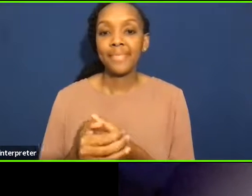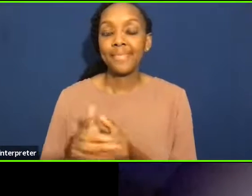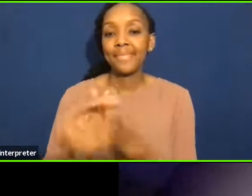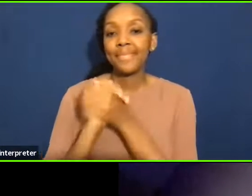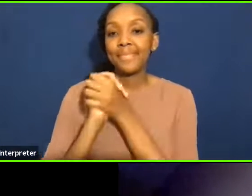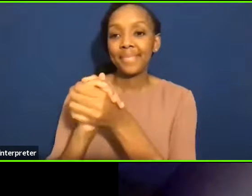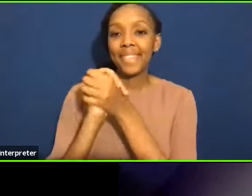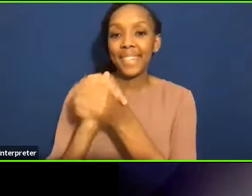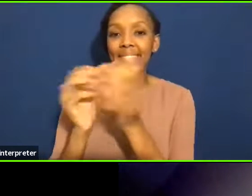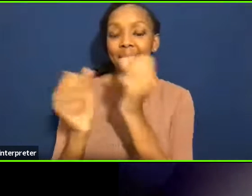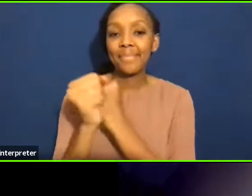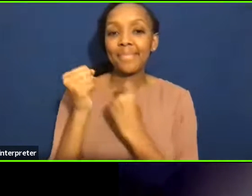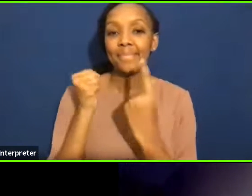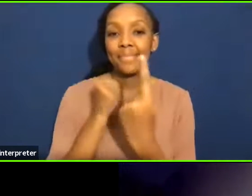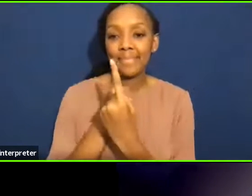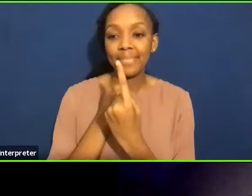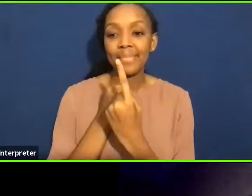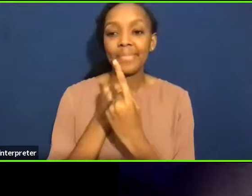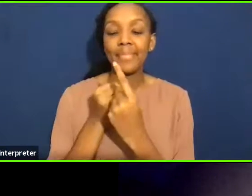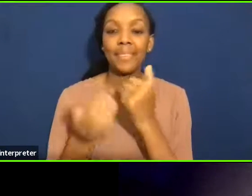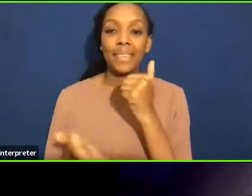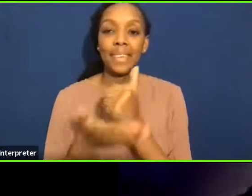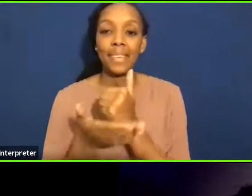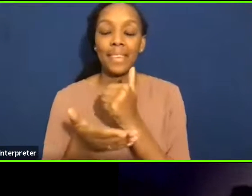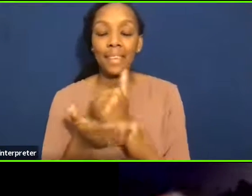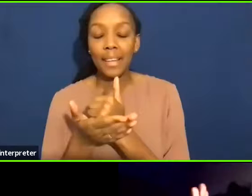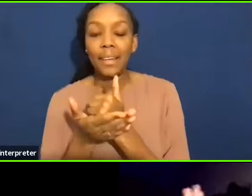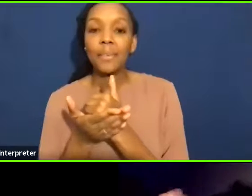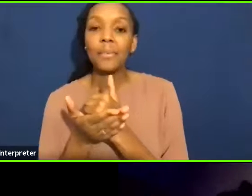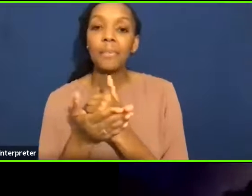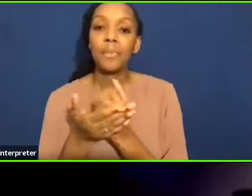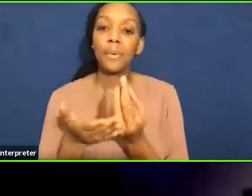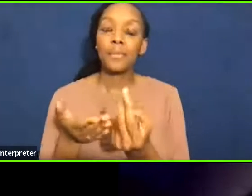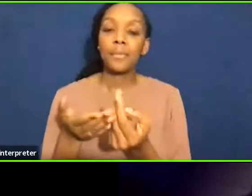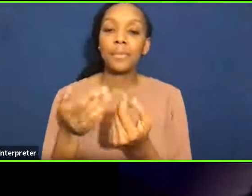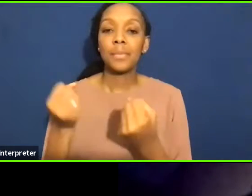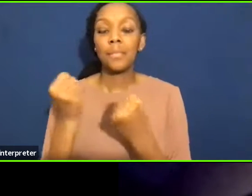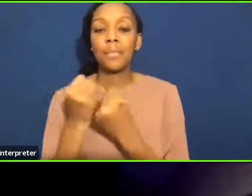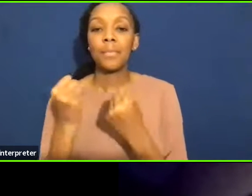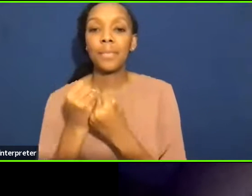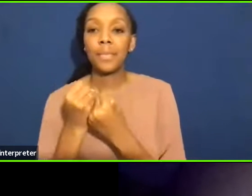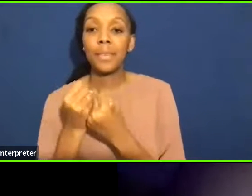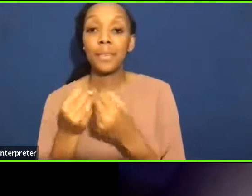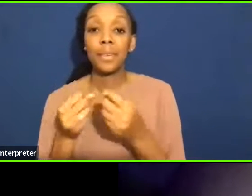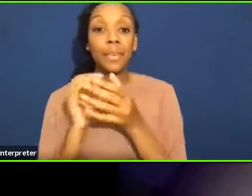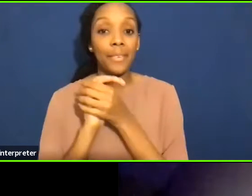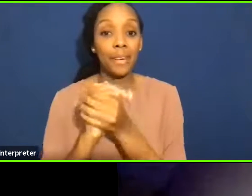Congratulations, everyone who helped author the piece or sponsored. Congratulations, Austin.